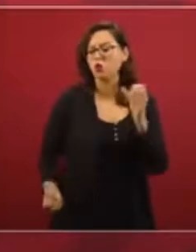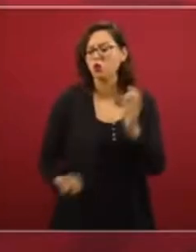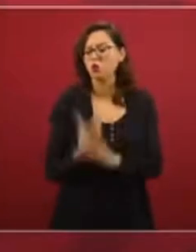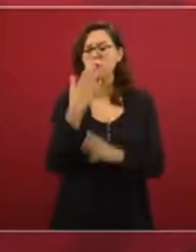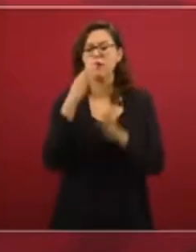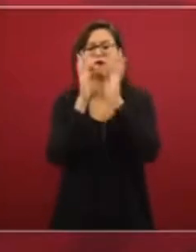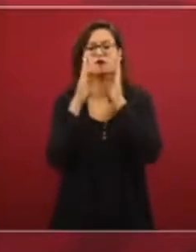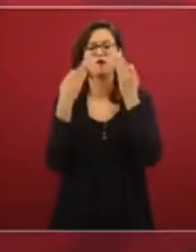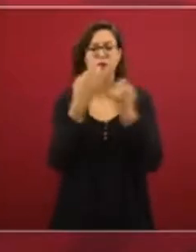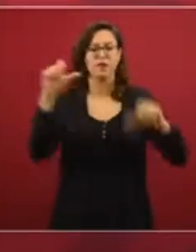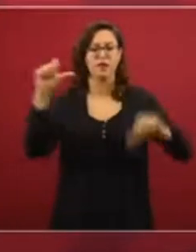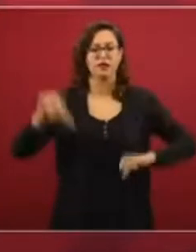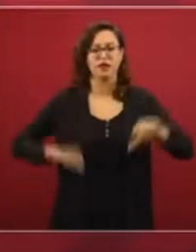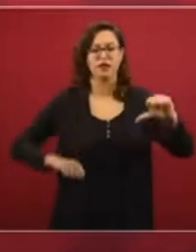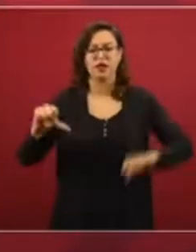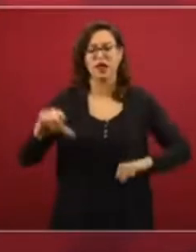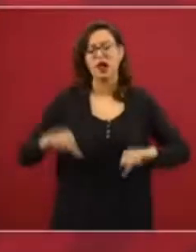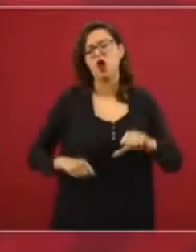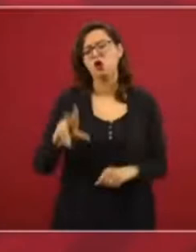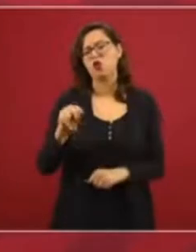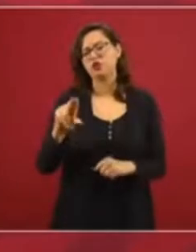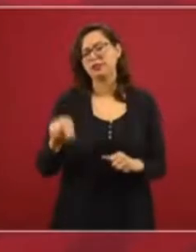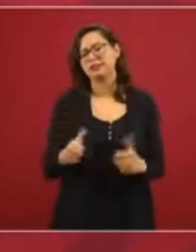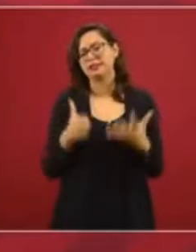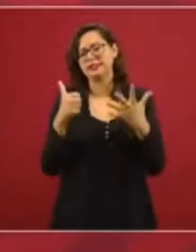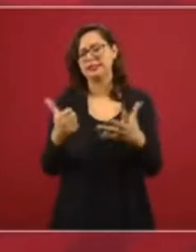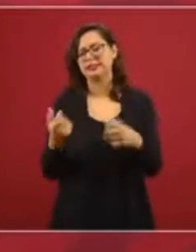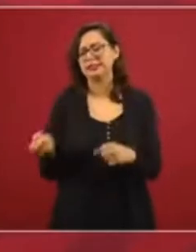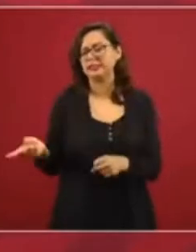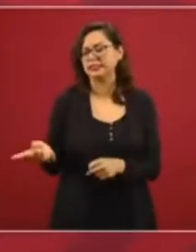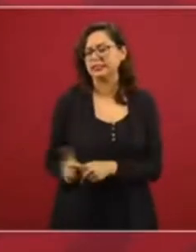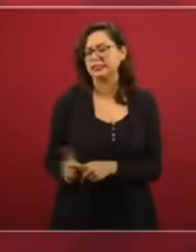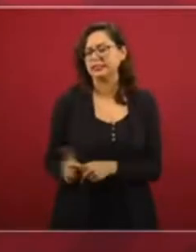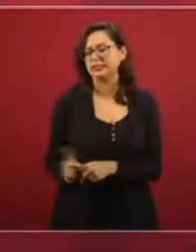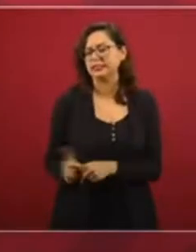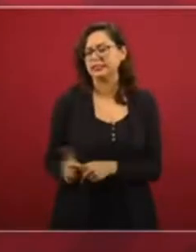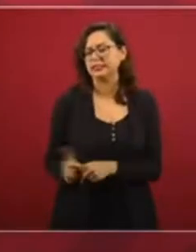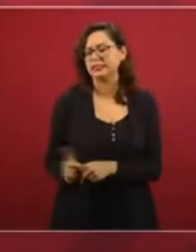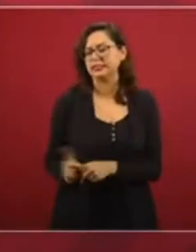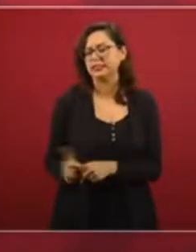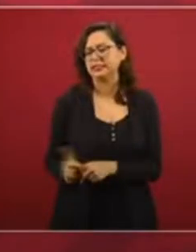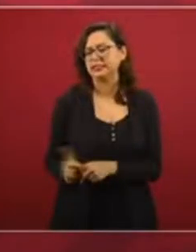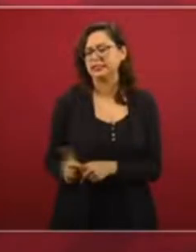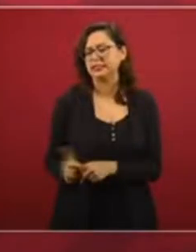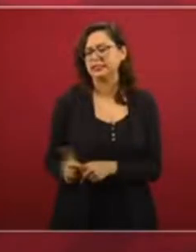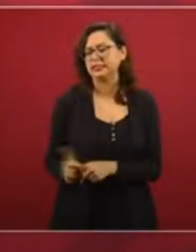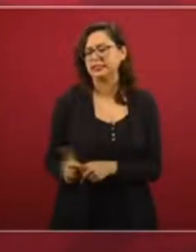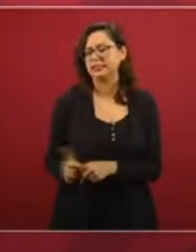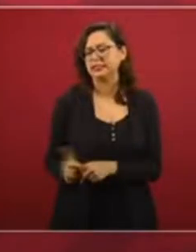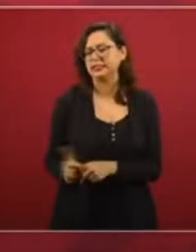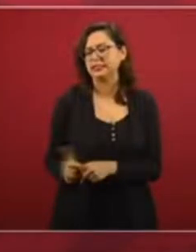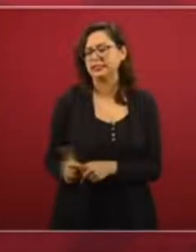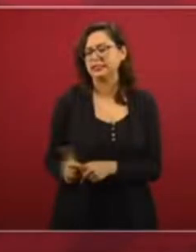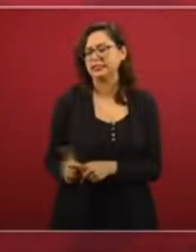normalidad, hemos estado con el semáforo de riesgo COVID como el instrumento guía. And so we've had this